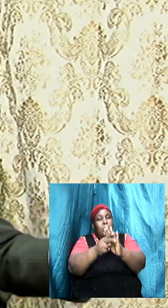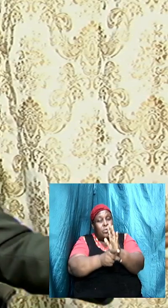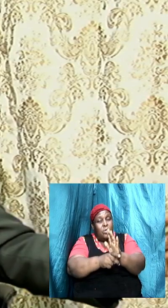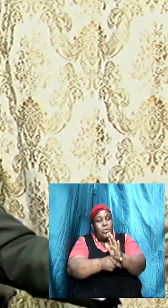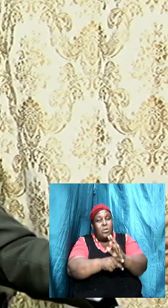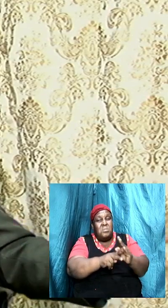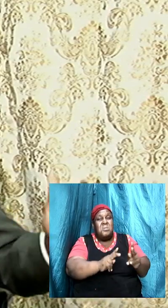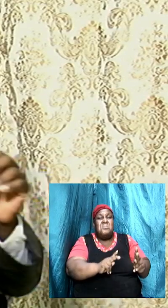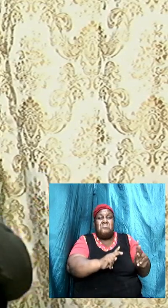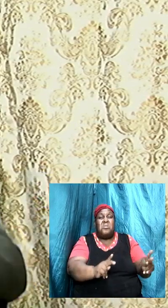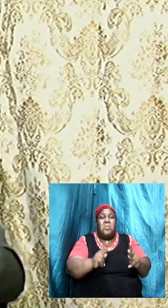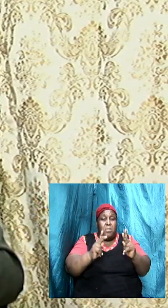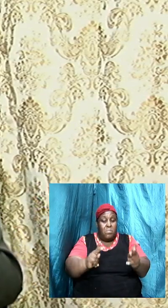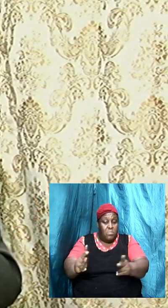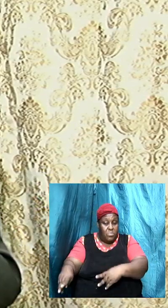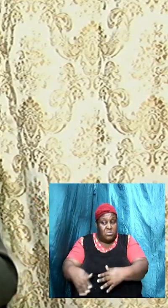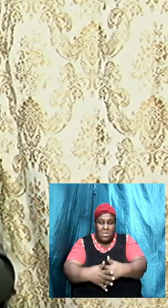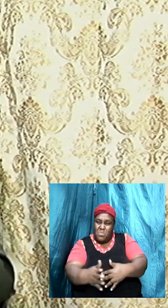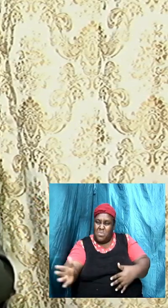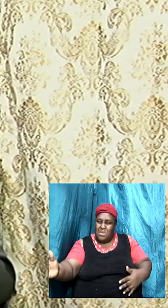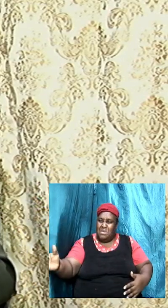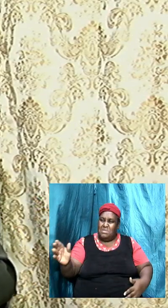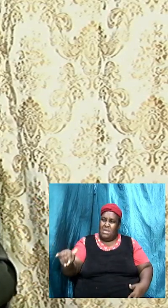Put away that which was taught.